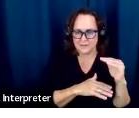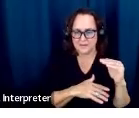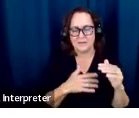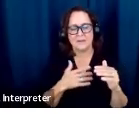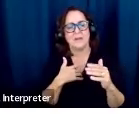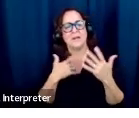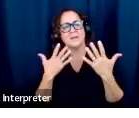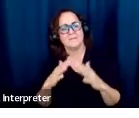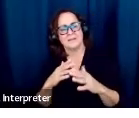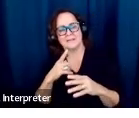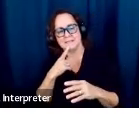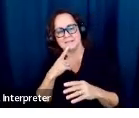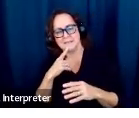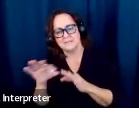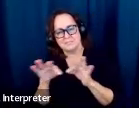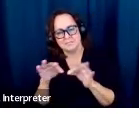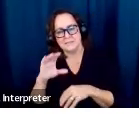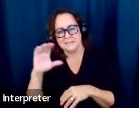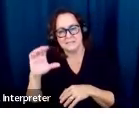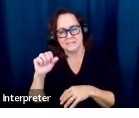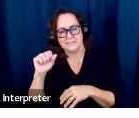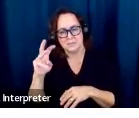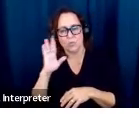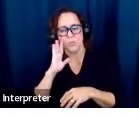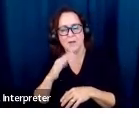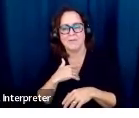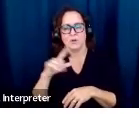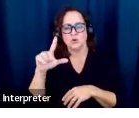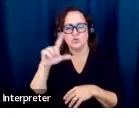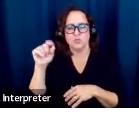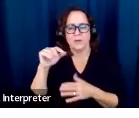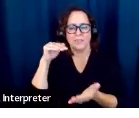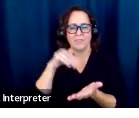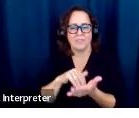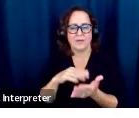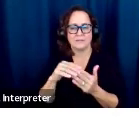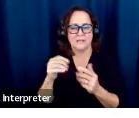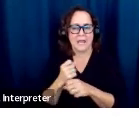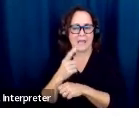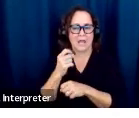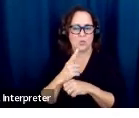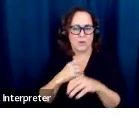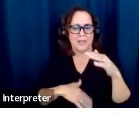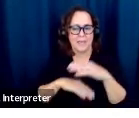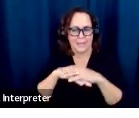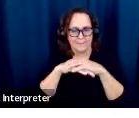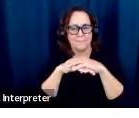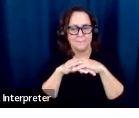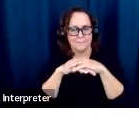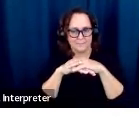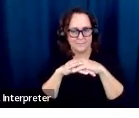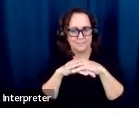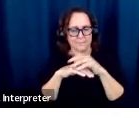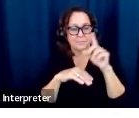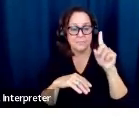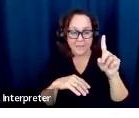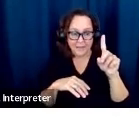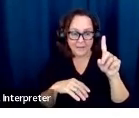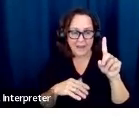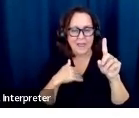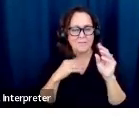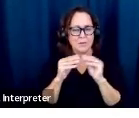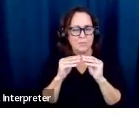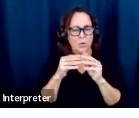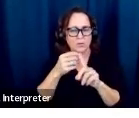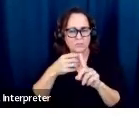all that the CSW will have a $20,000 annual cap established by the legislature. But there are some additional details